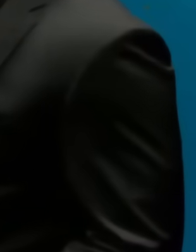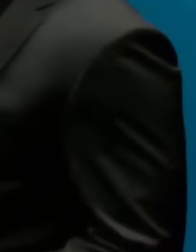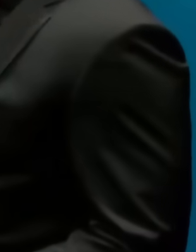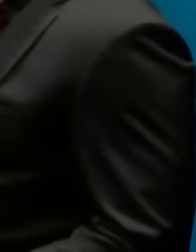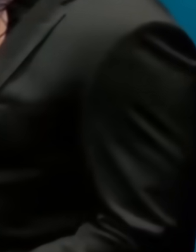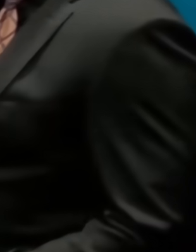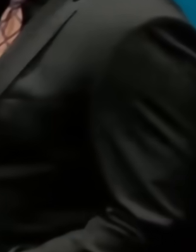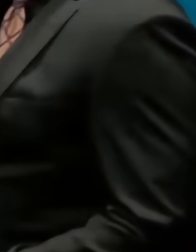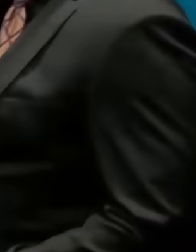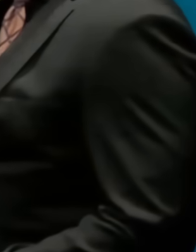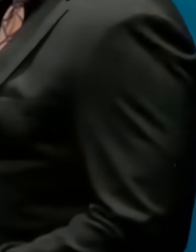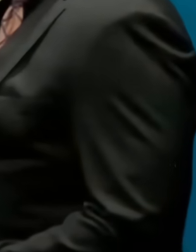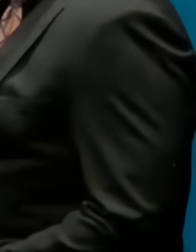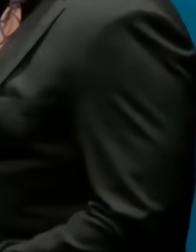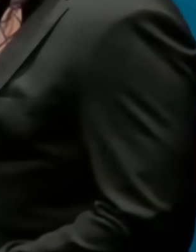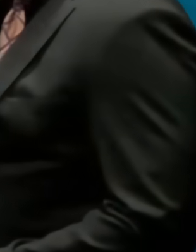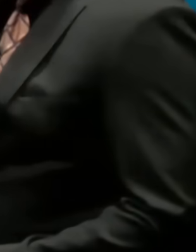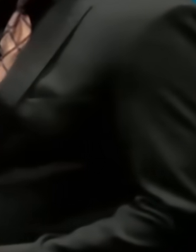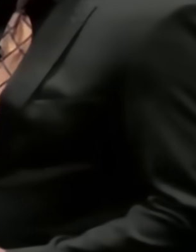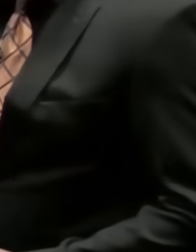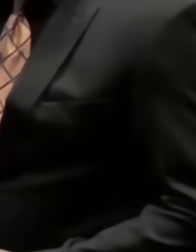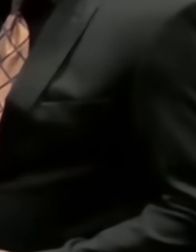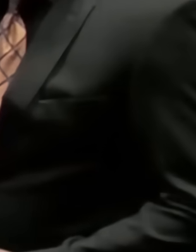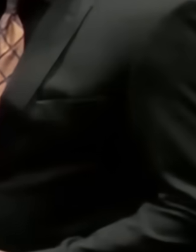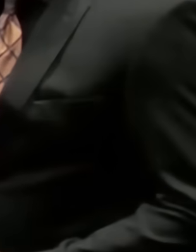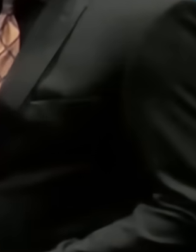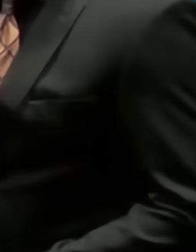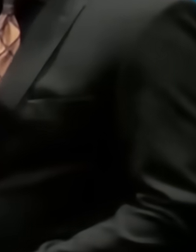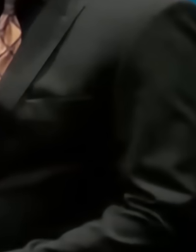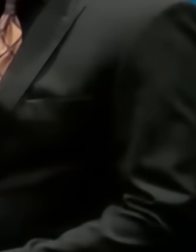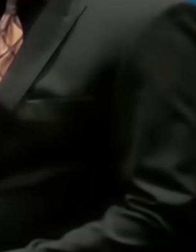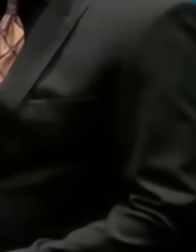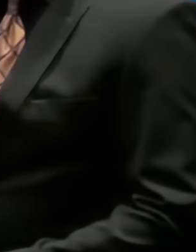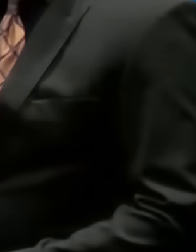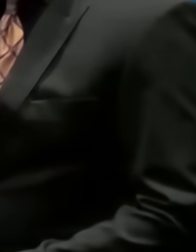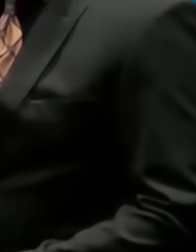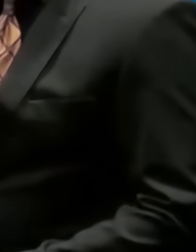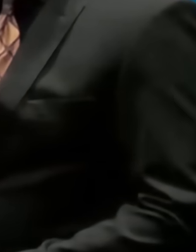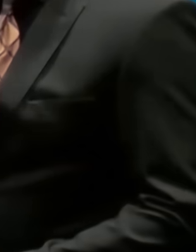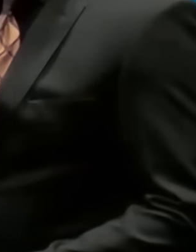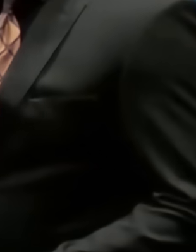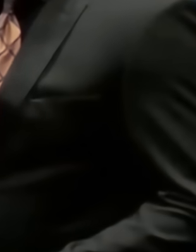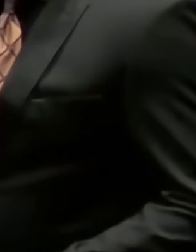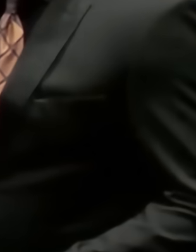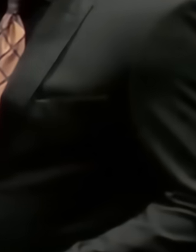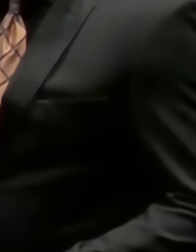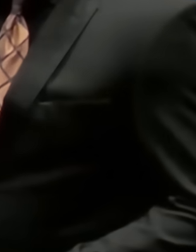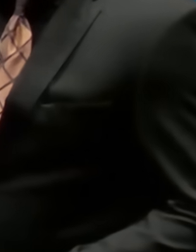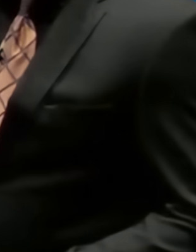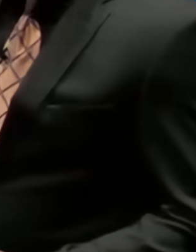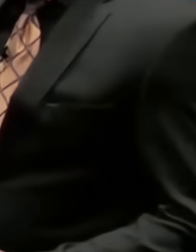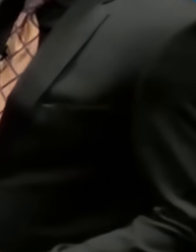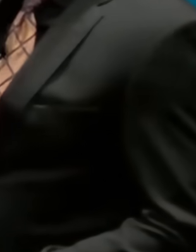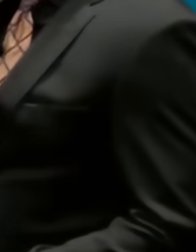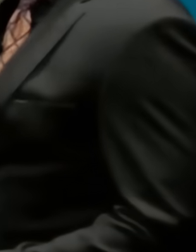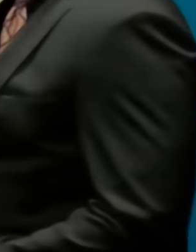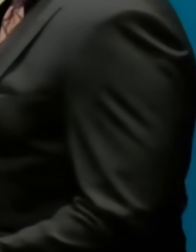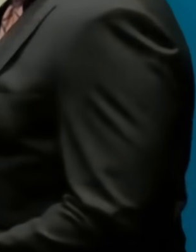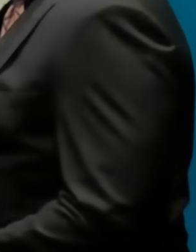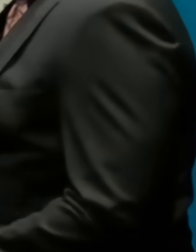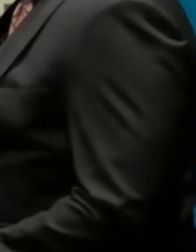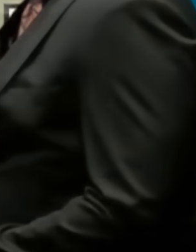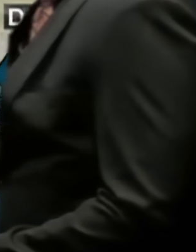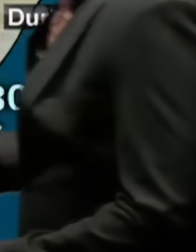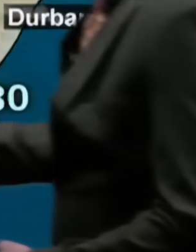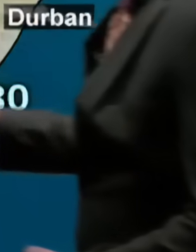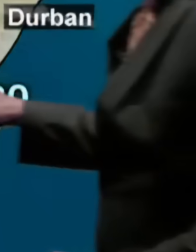karolo e ka leboa botjhabela hona ga sente ke hlokometse hona boholo bana ha e tla be fela mafatsana a tshileng a daduma ha re re shebile hona ka haruna ha re shetse